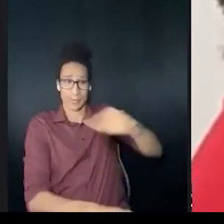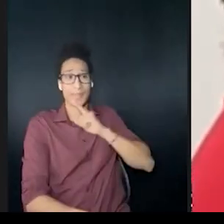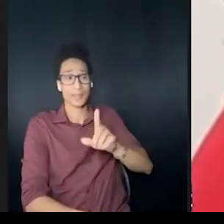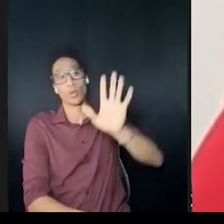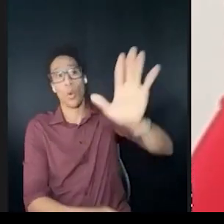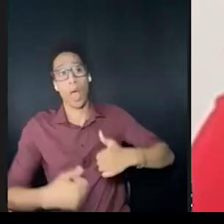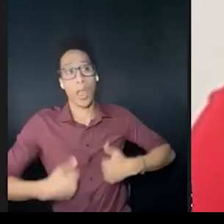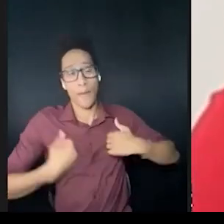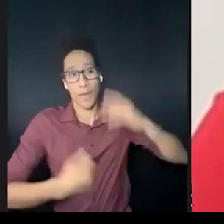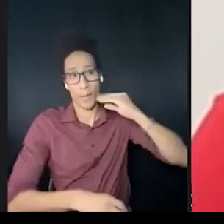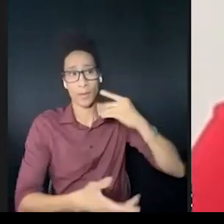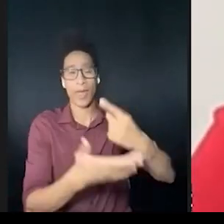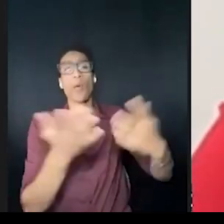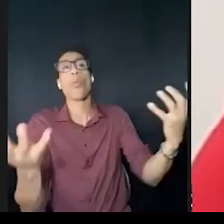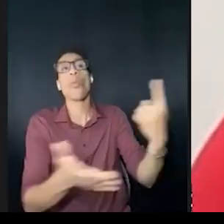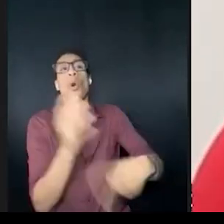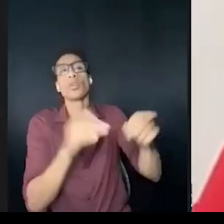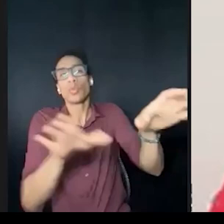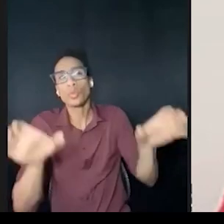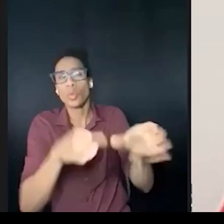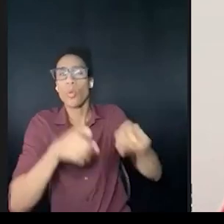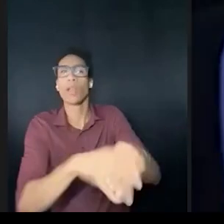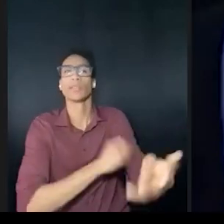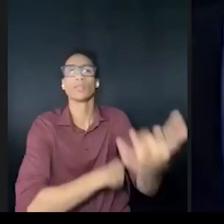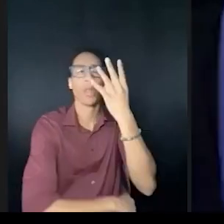were doing while you were in there.